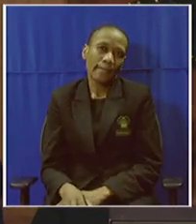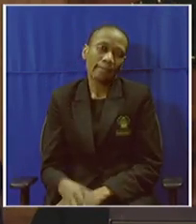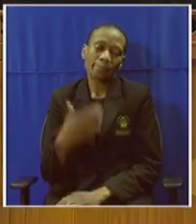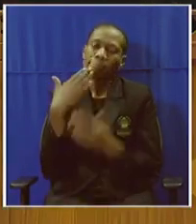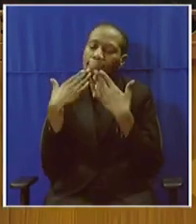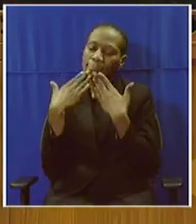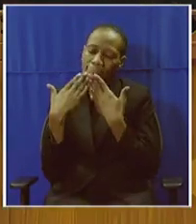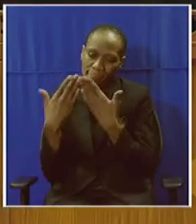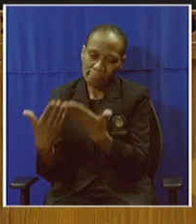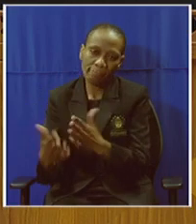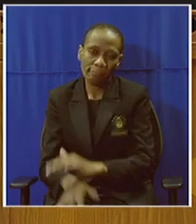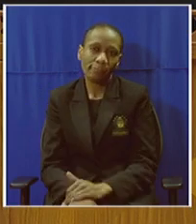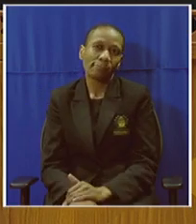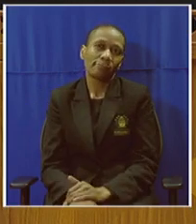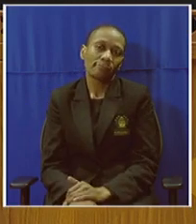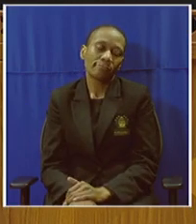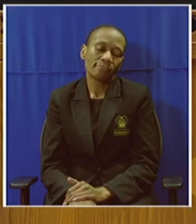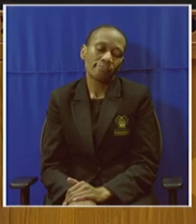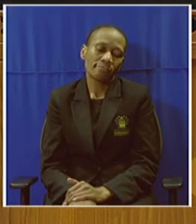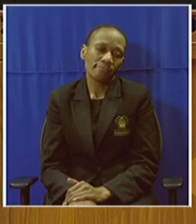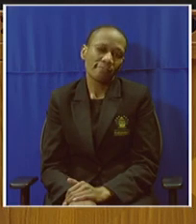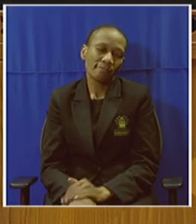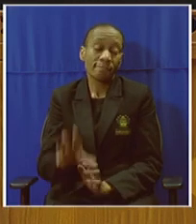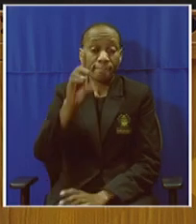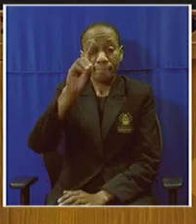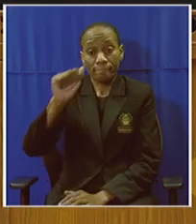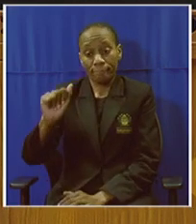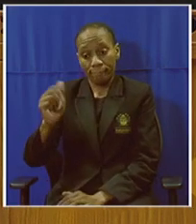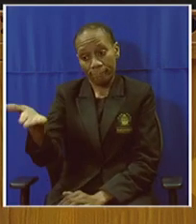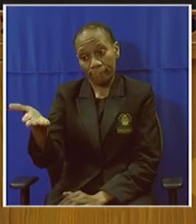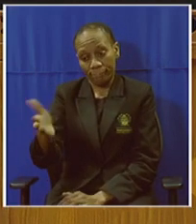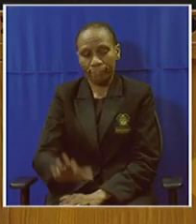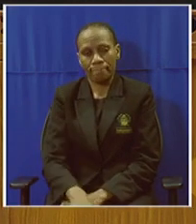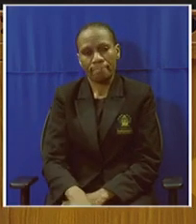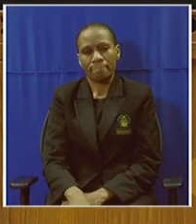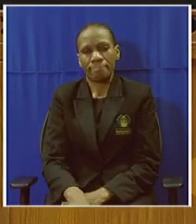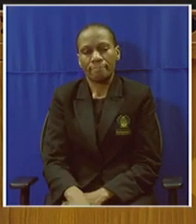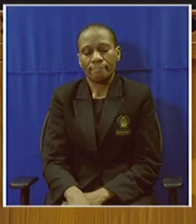Thank you, Honourable Member. The DA?